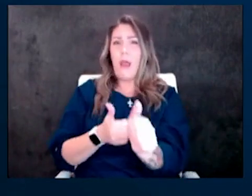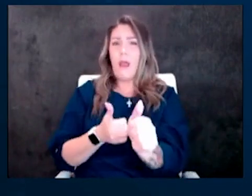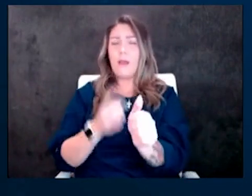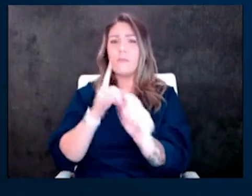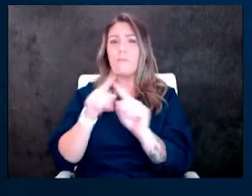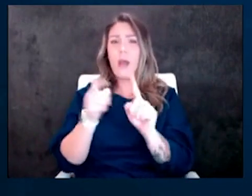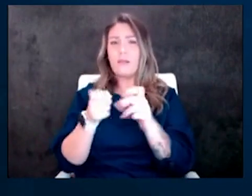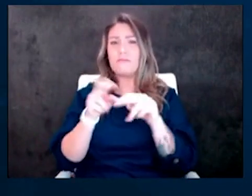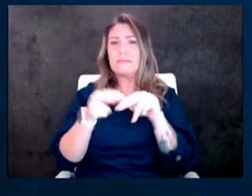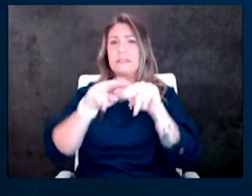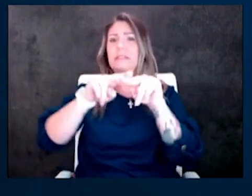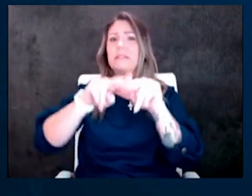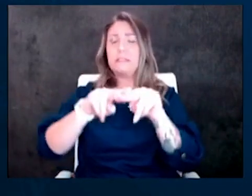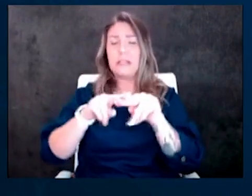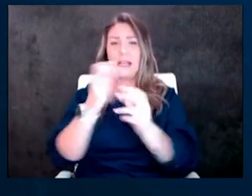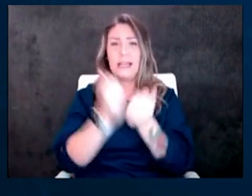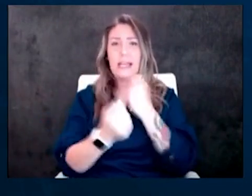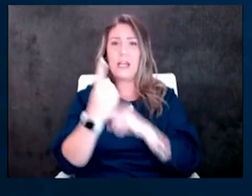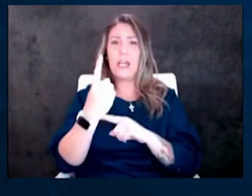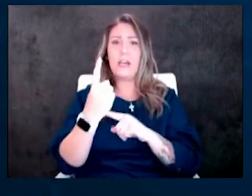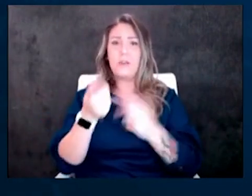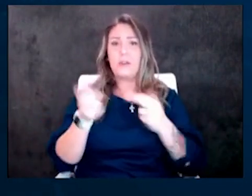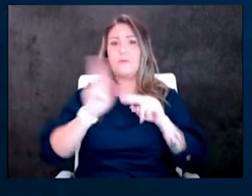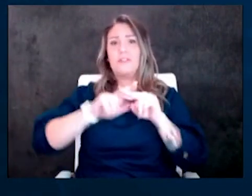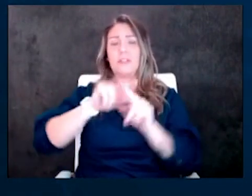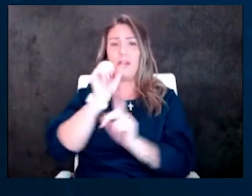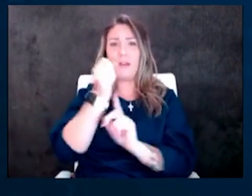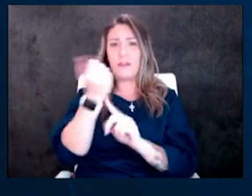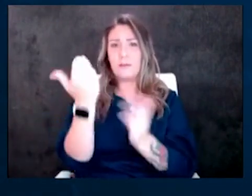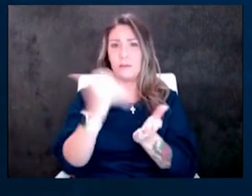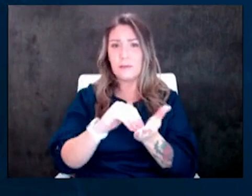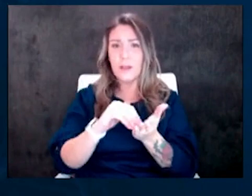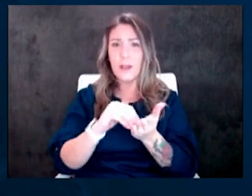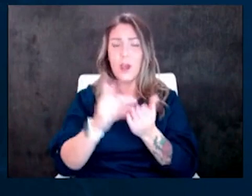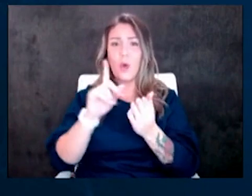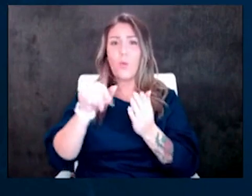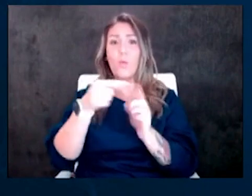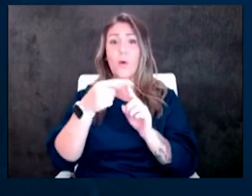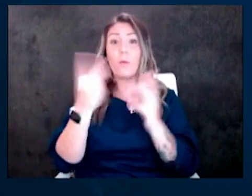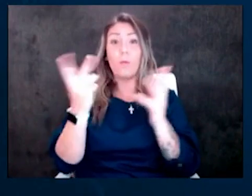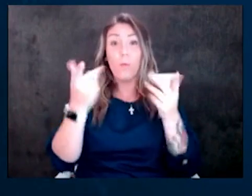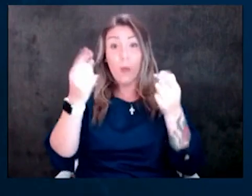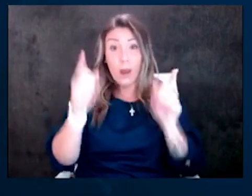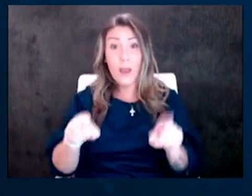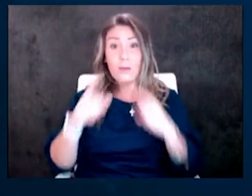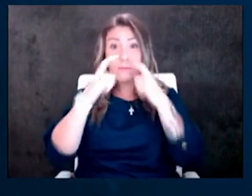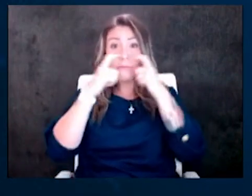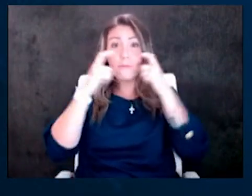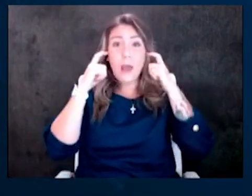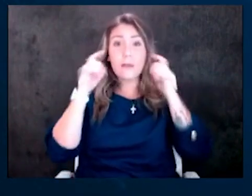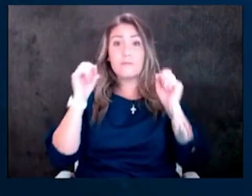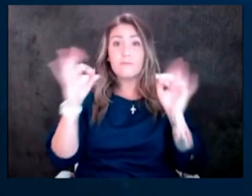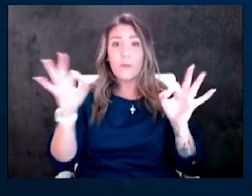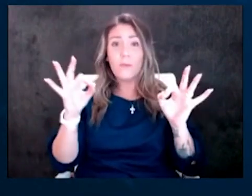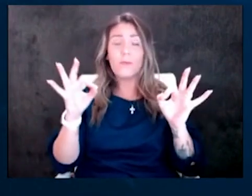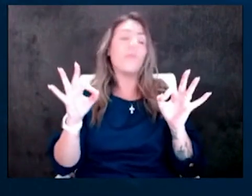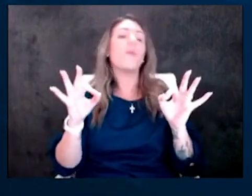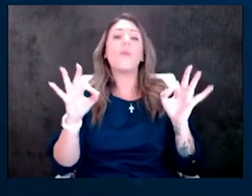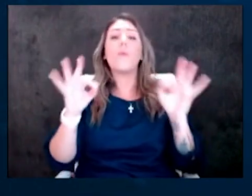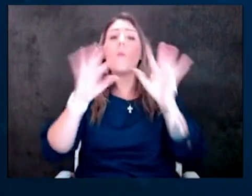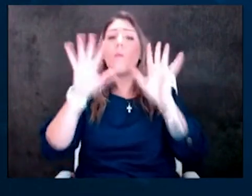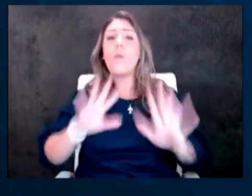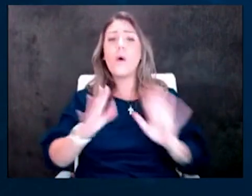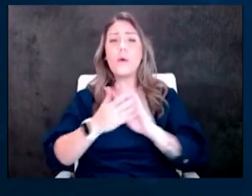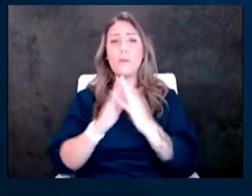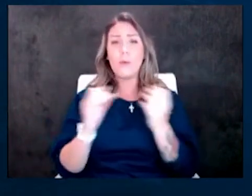Everyone is trending up again. As masks come off, the weather gets colder, people go